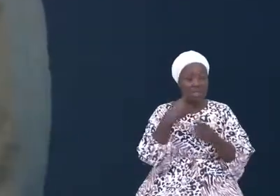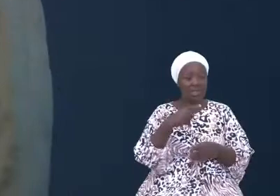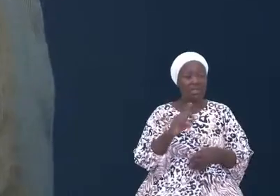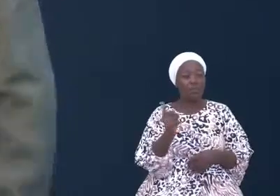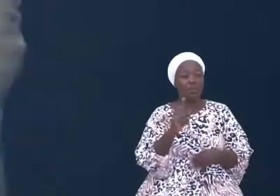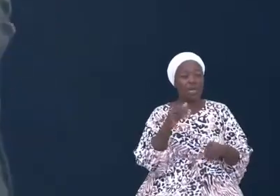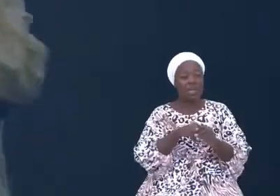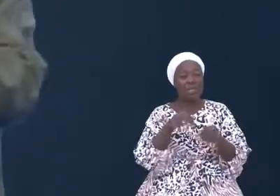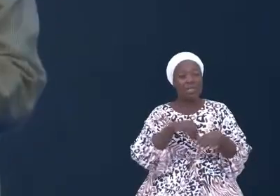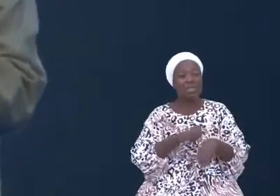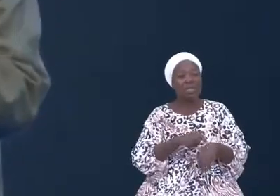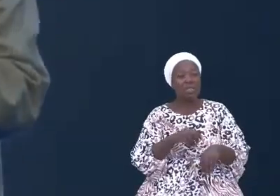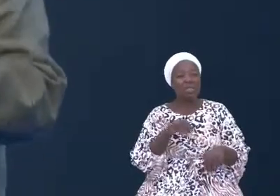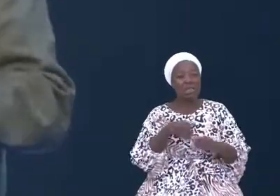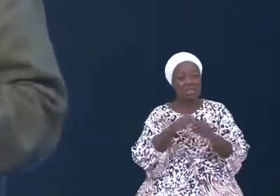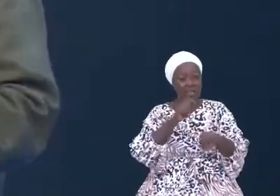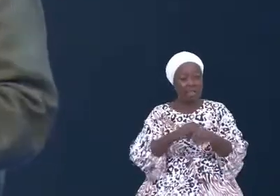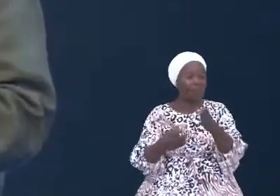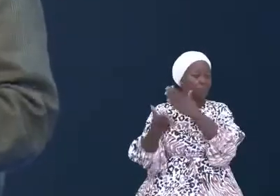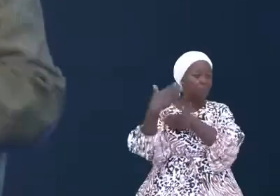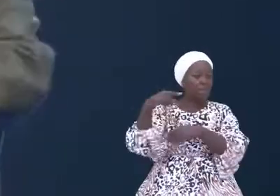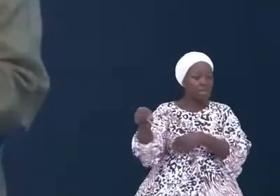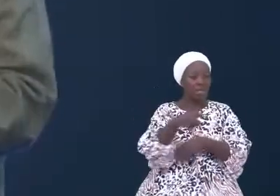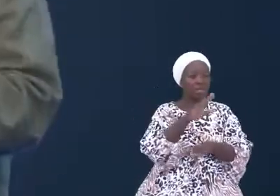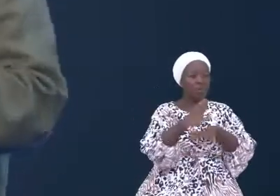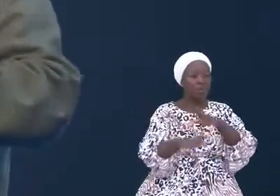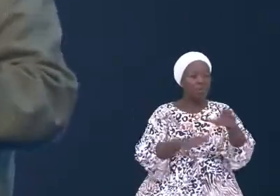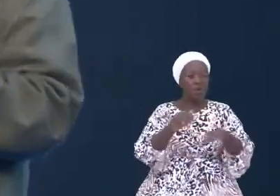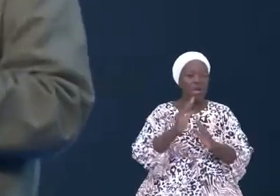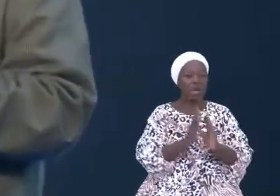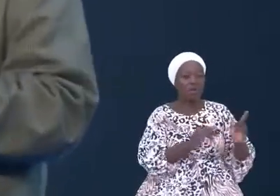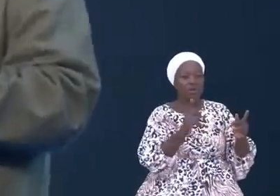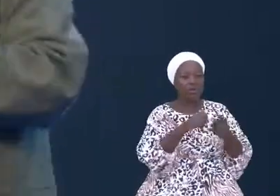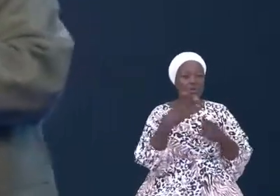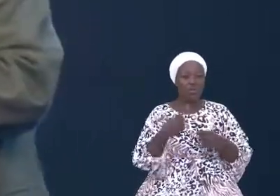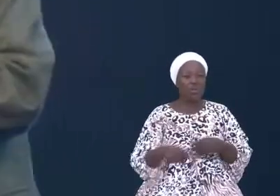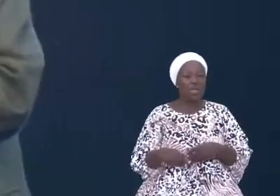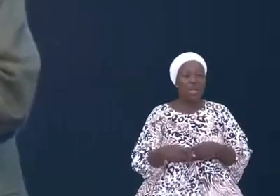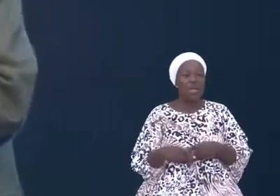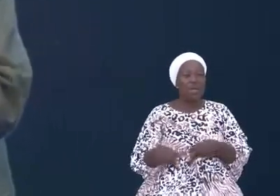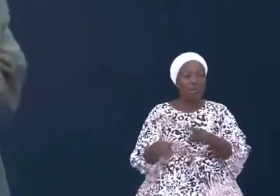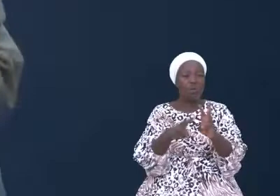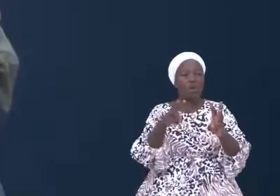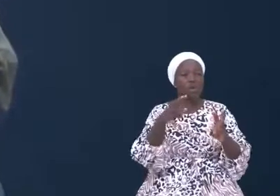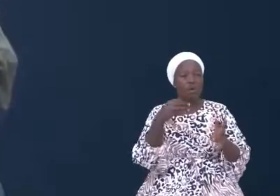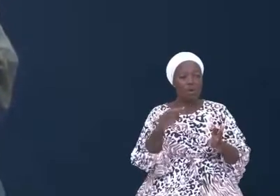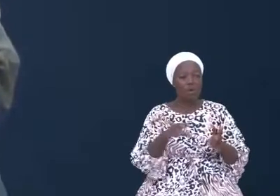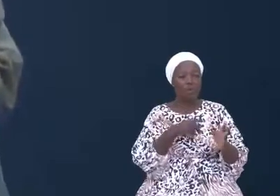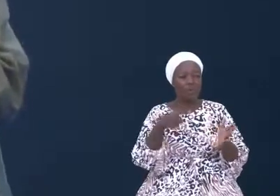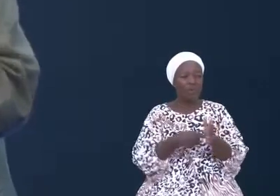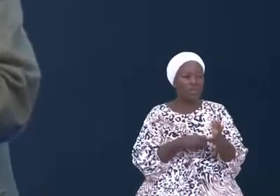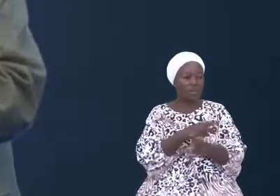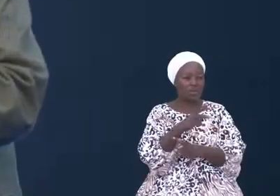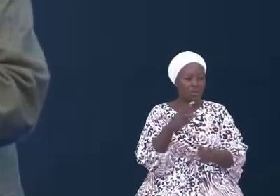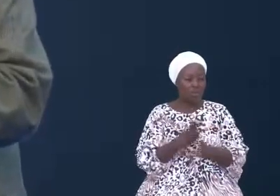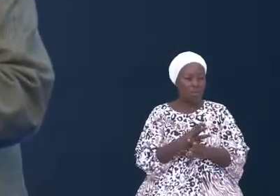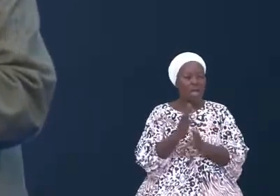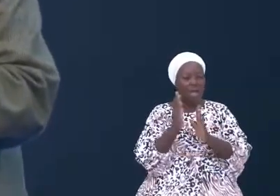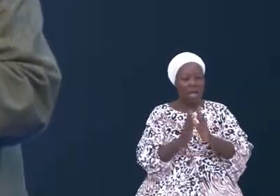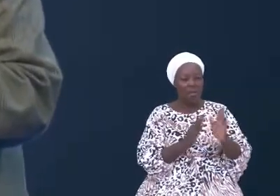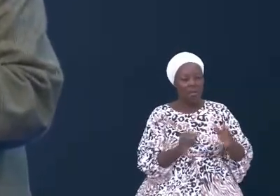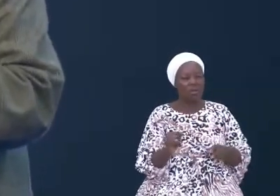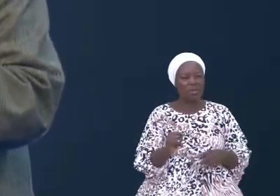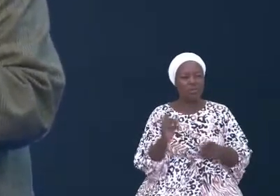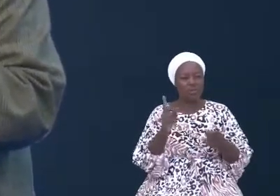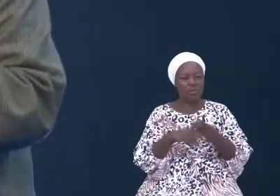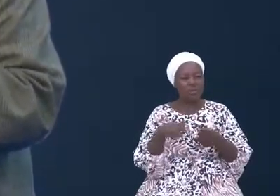time past ye walked according to the course of this world, according